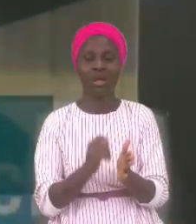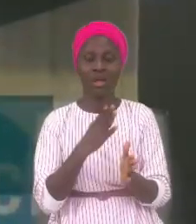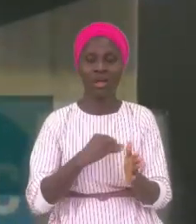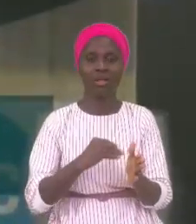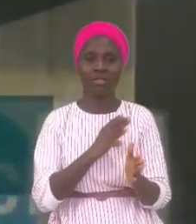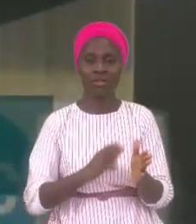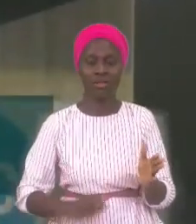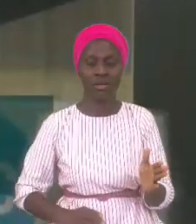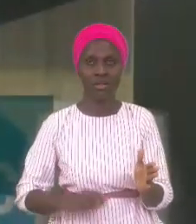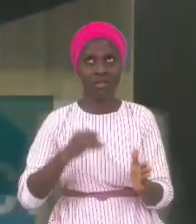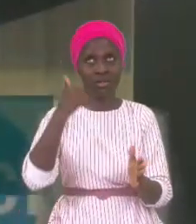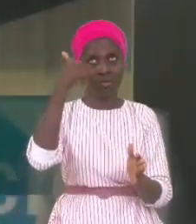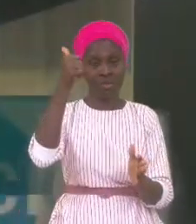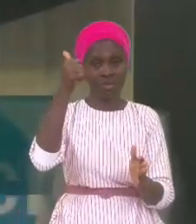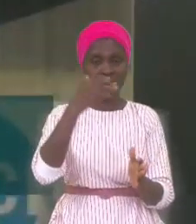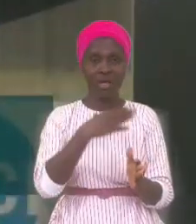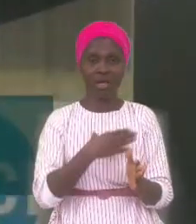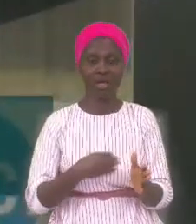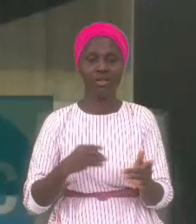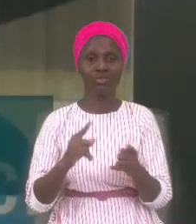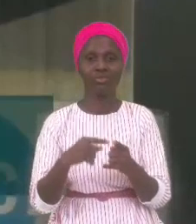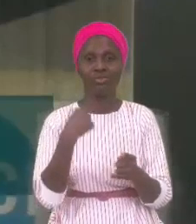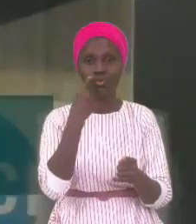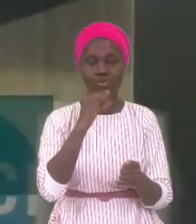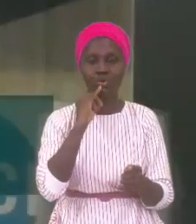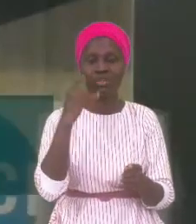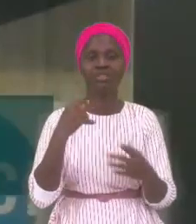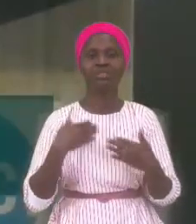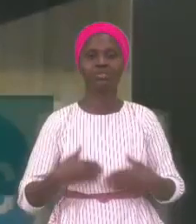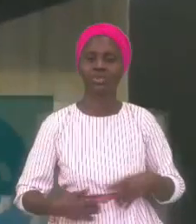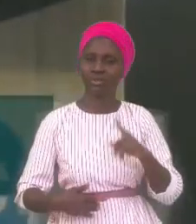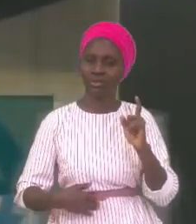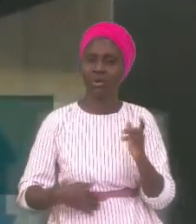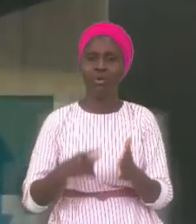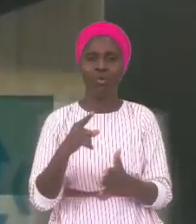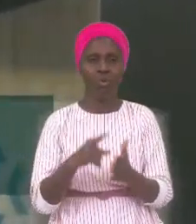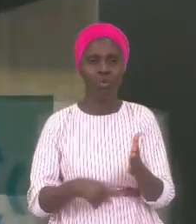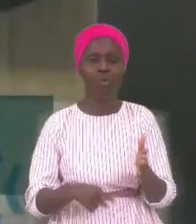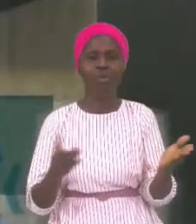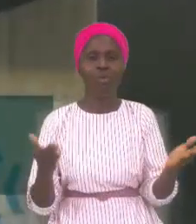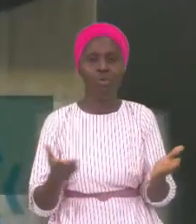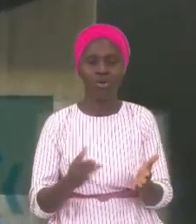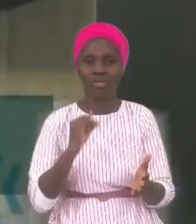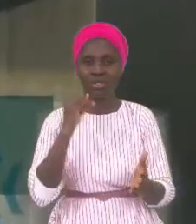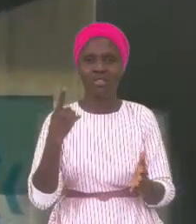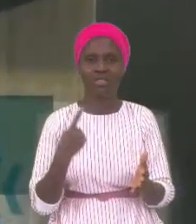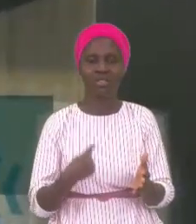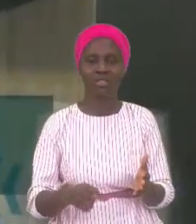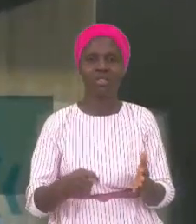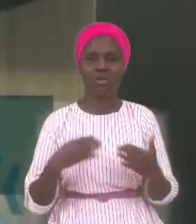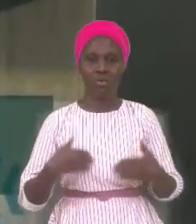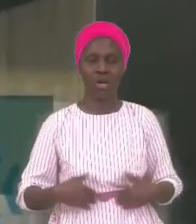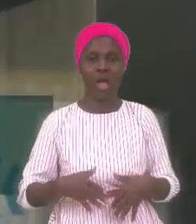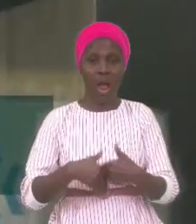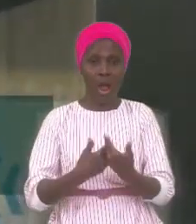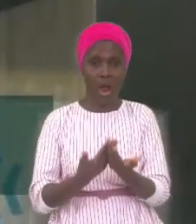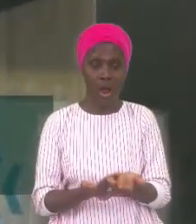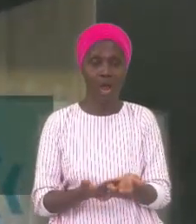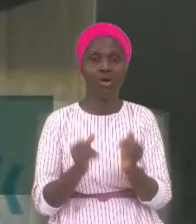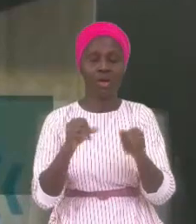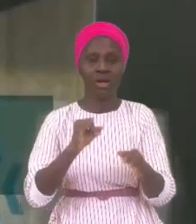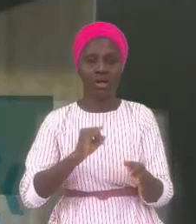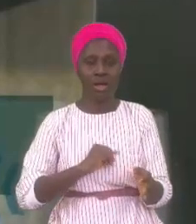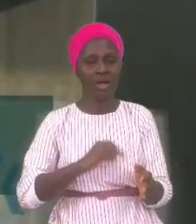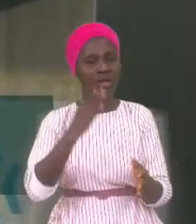to who is the body, what is the body, and how can I recognize the body of Christ, when I see